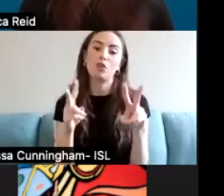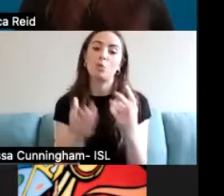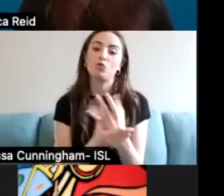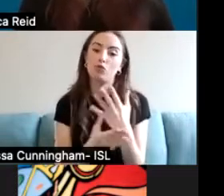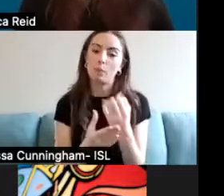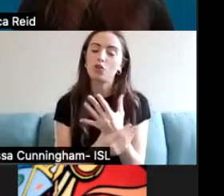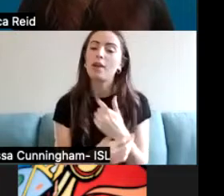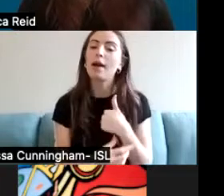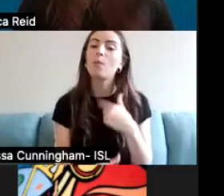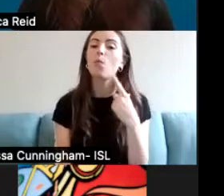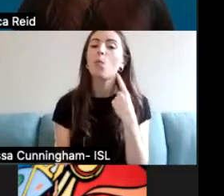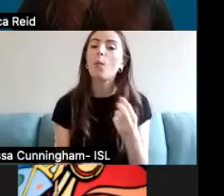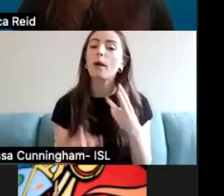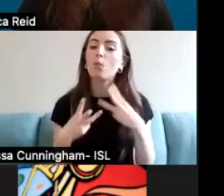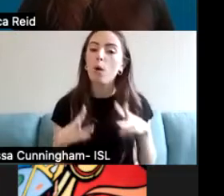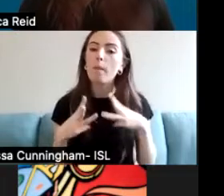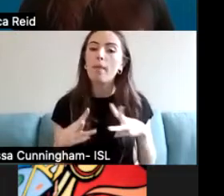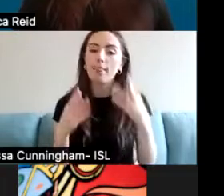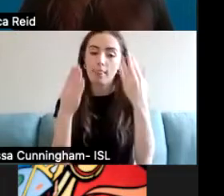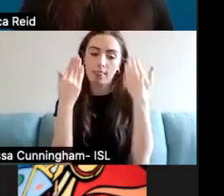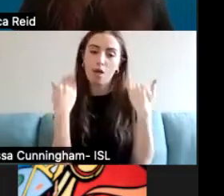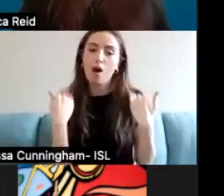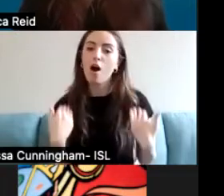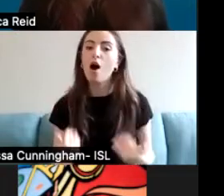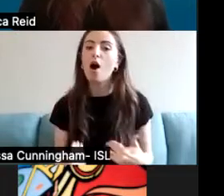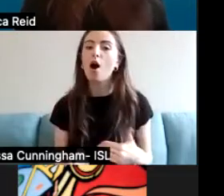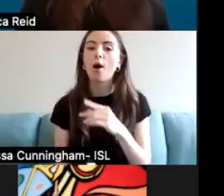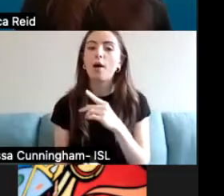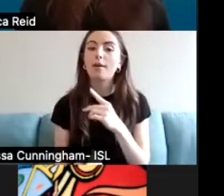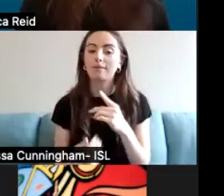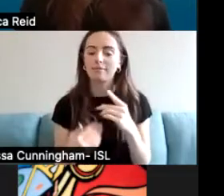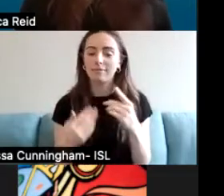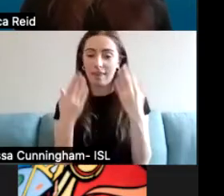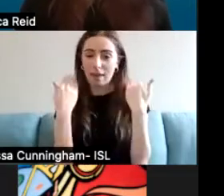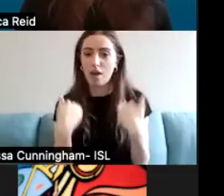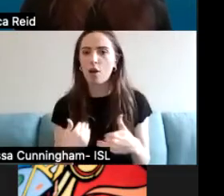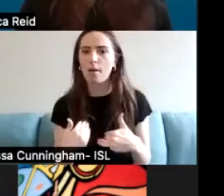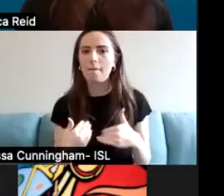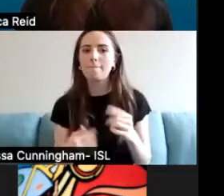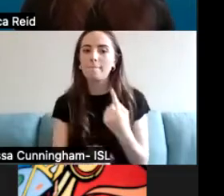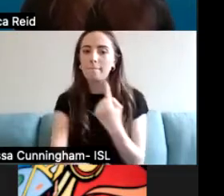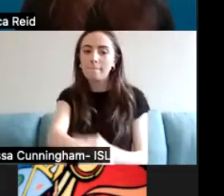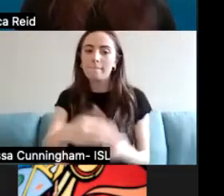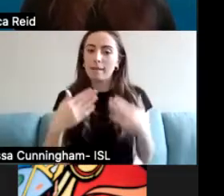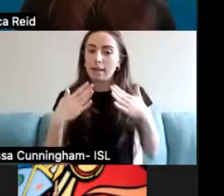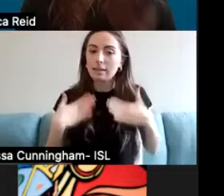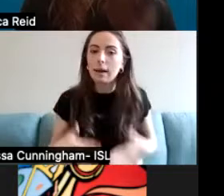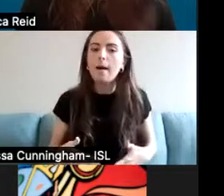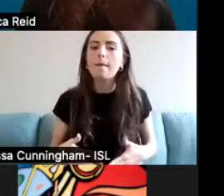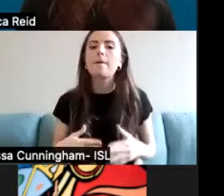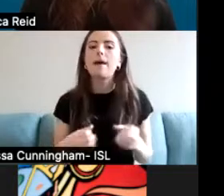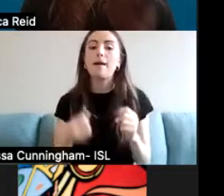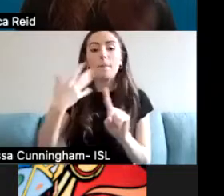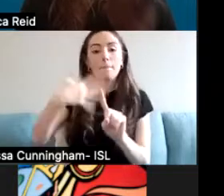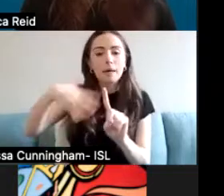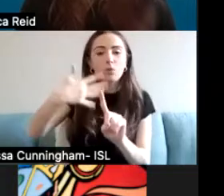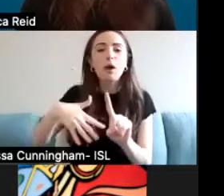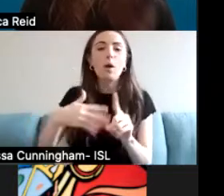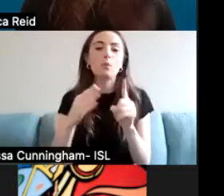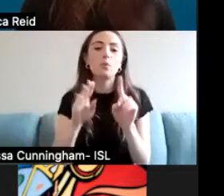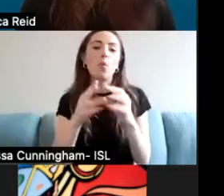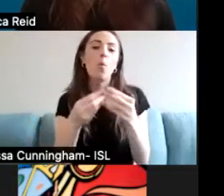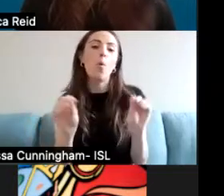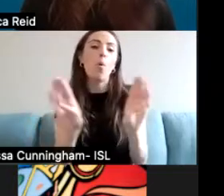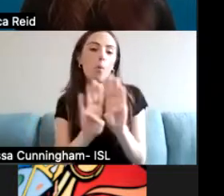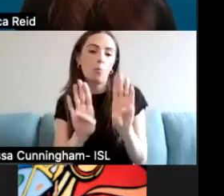white woman with long brown hair, wearing a black top, and I have a blue and green open doors background behind me with our